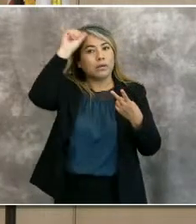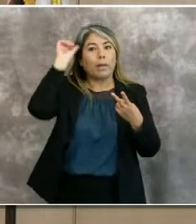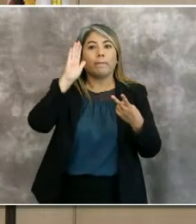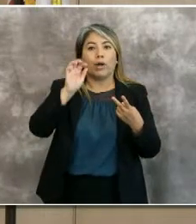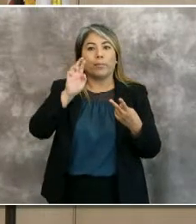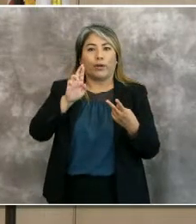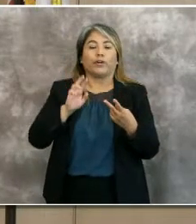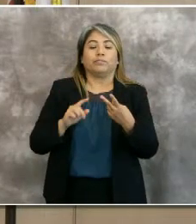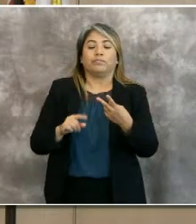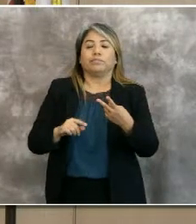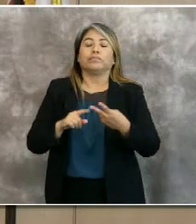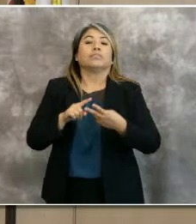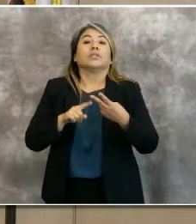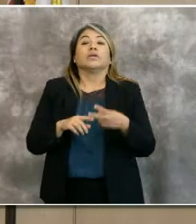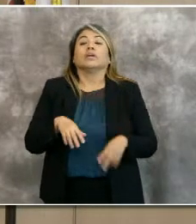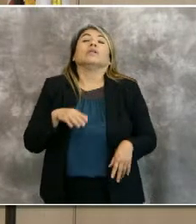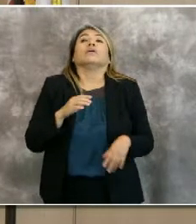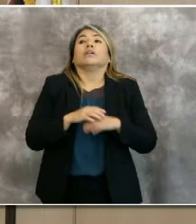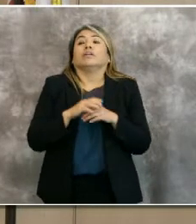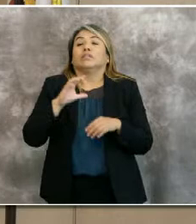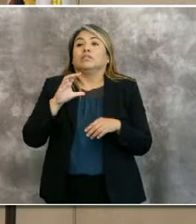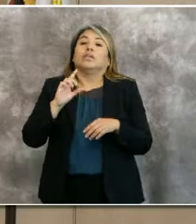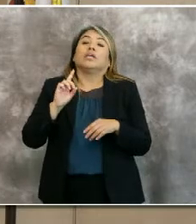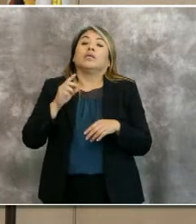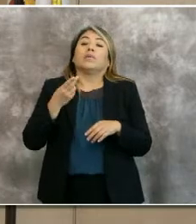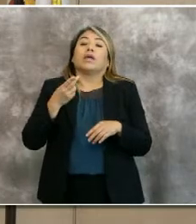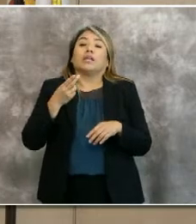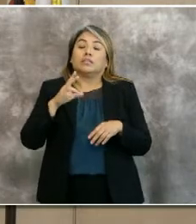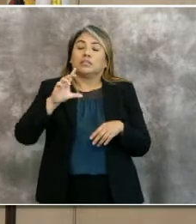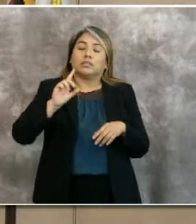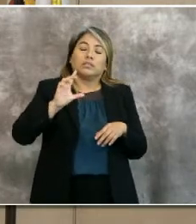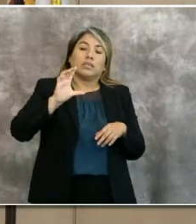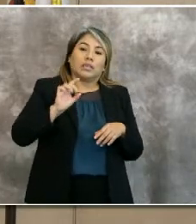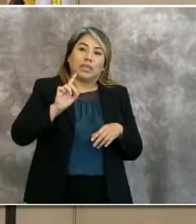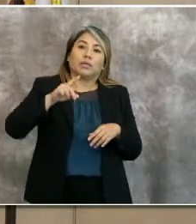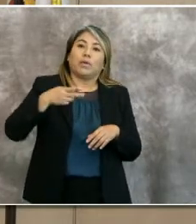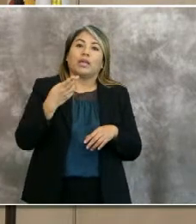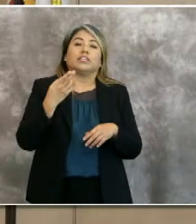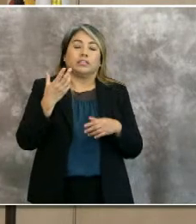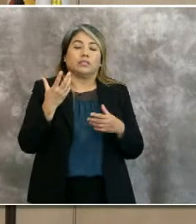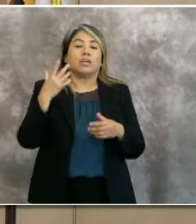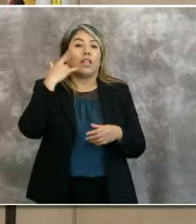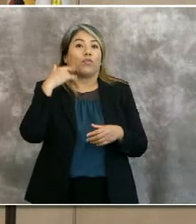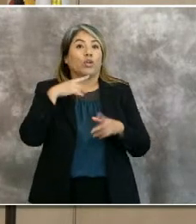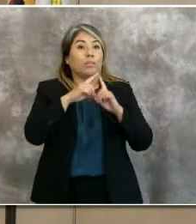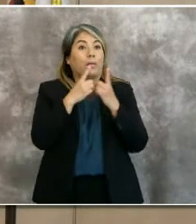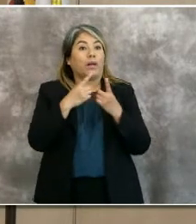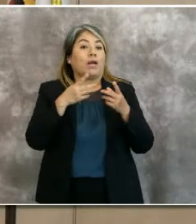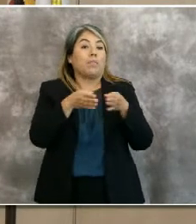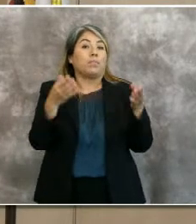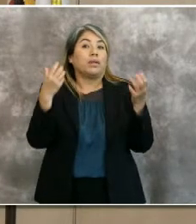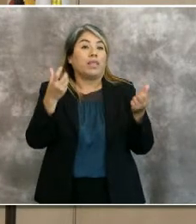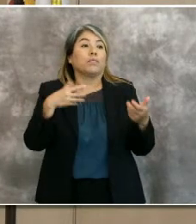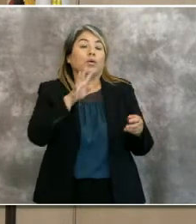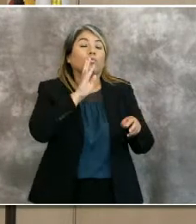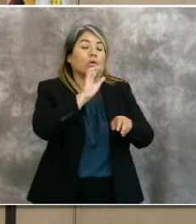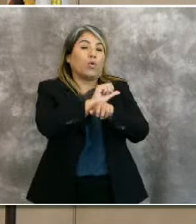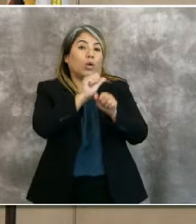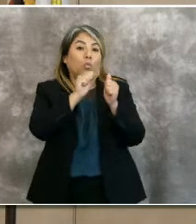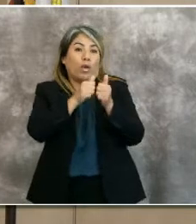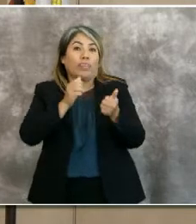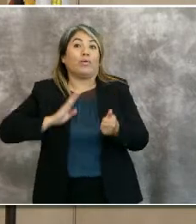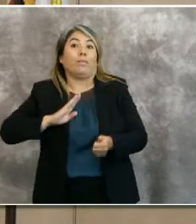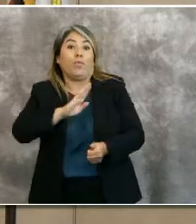shop. And CDPH, California Department of Public Health, has been working with the Barber and Cosmetology